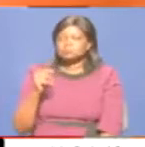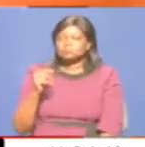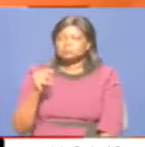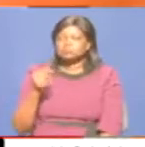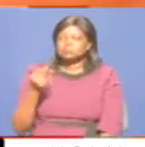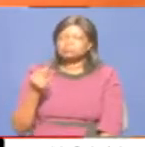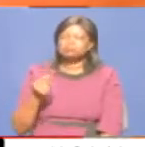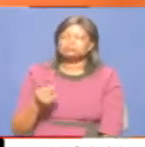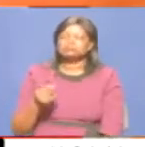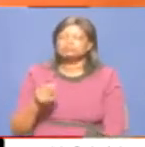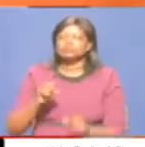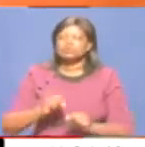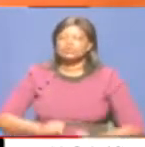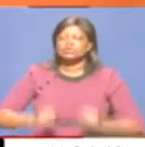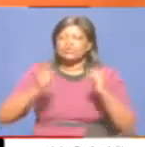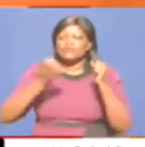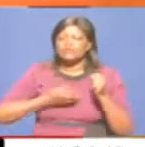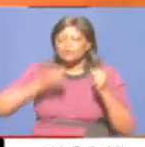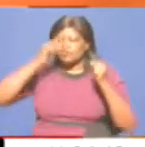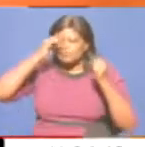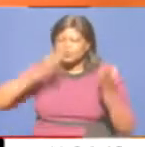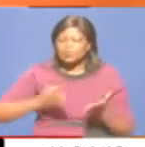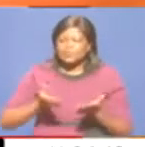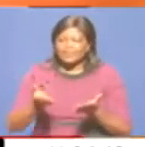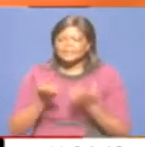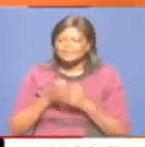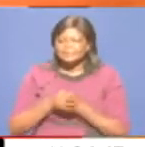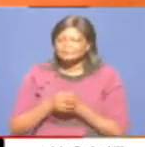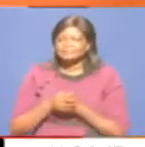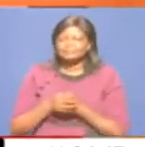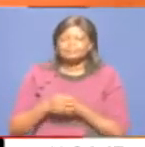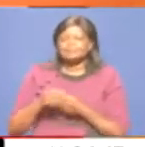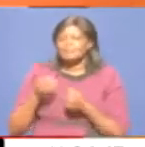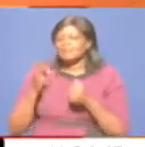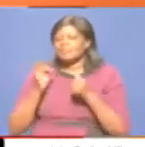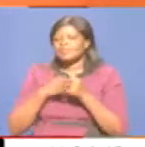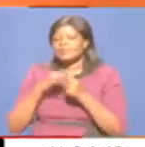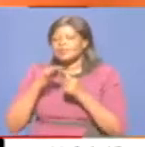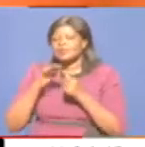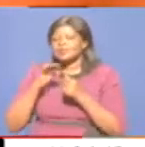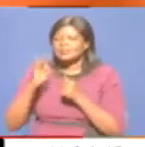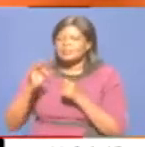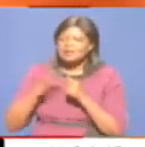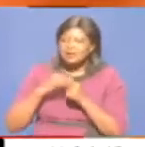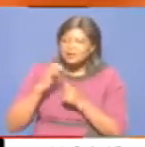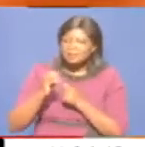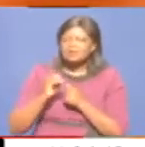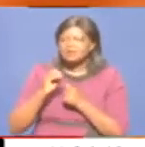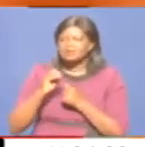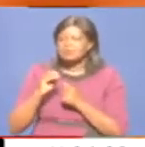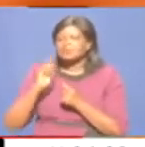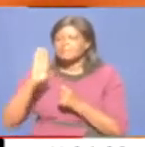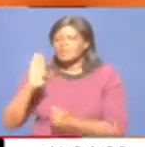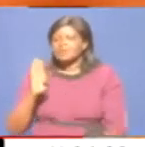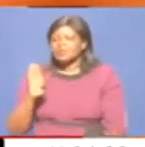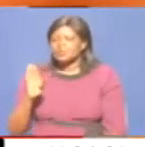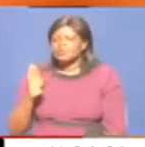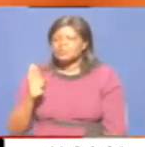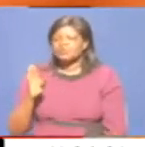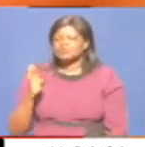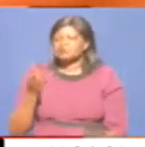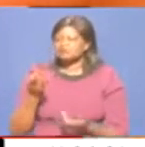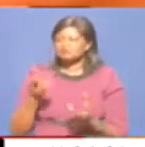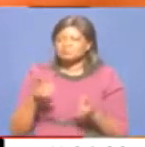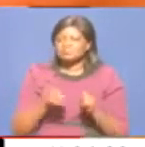need an additional 380 billion shillings from the initial 370, that is the